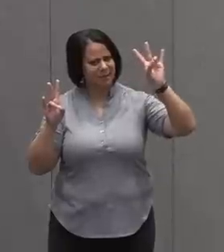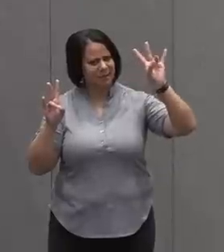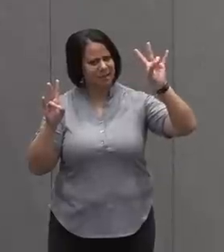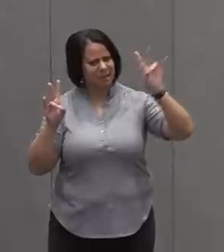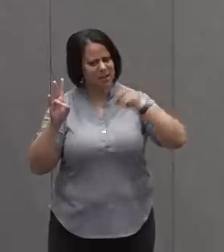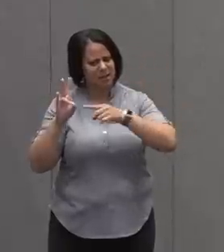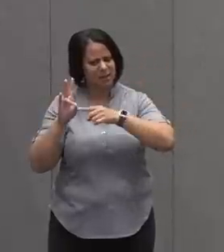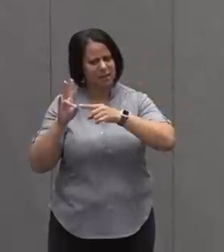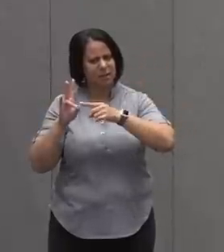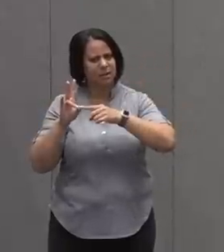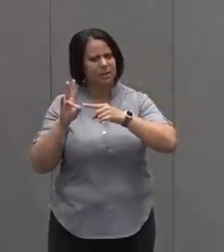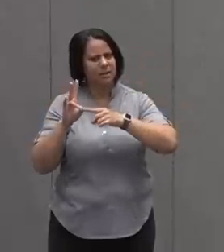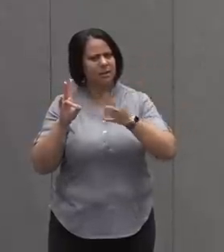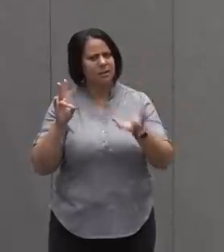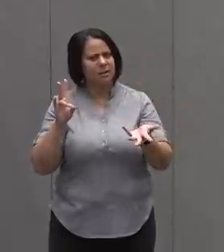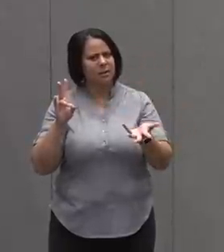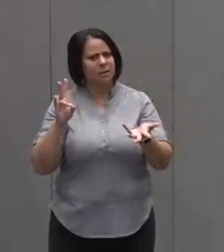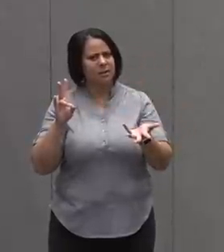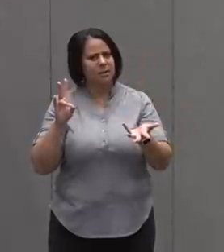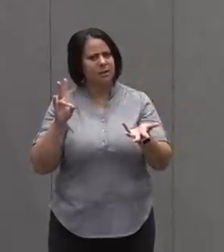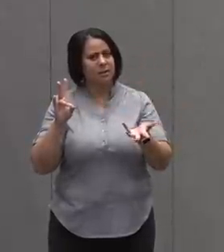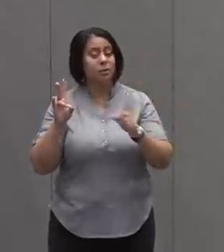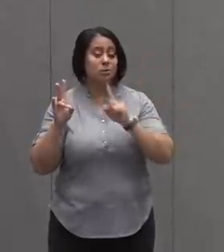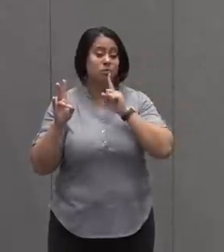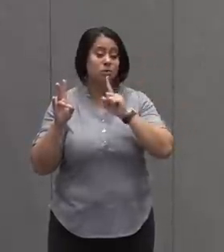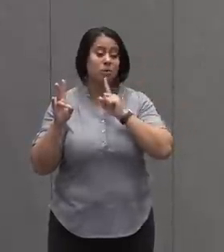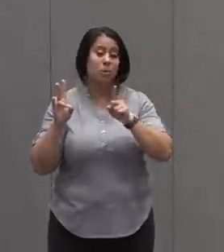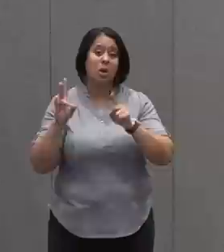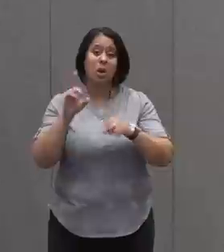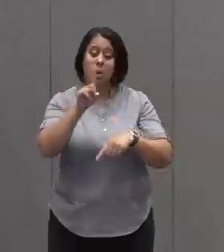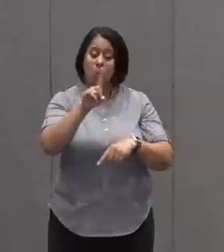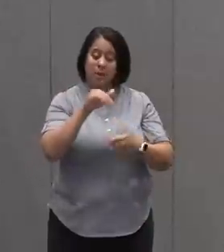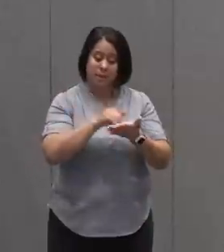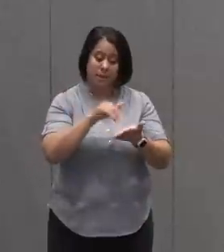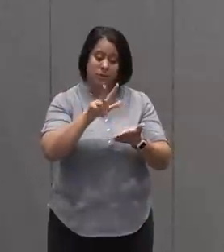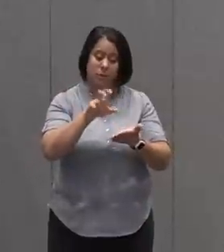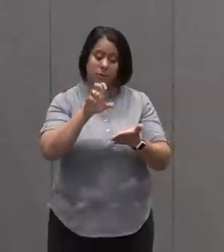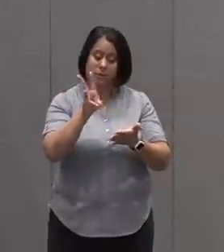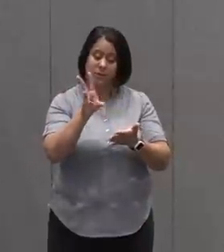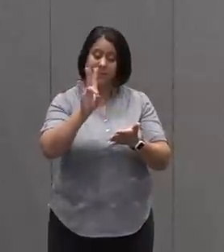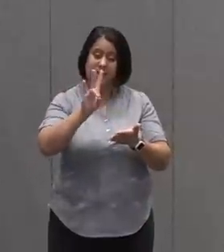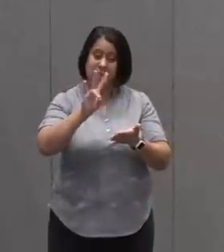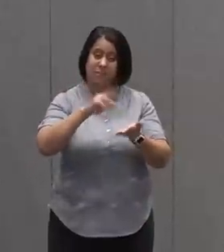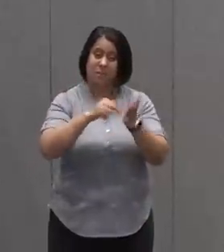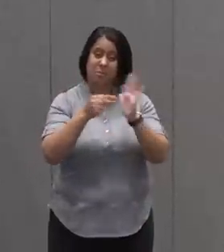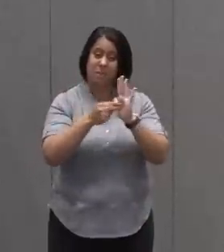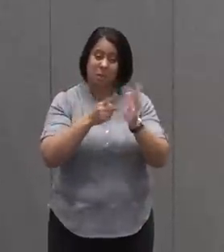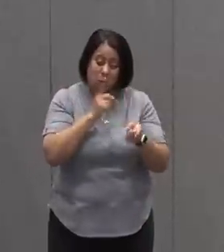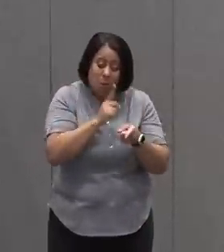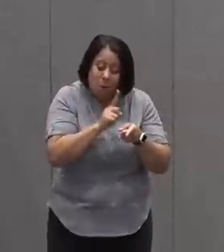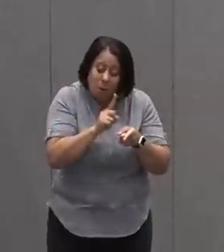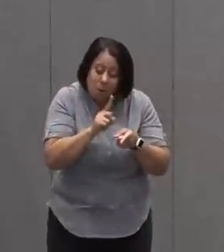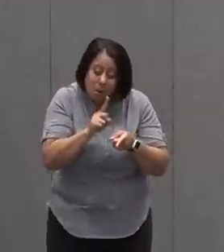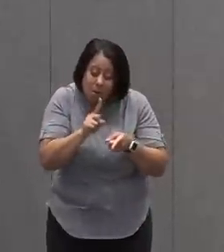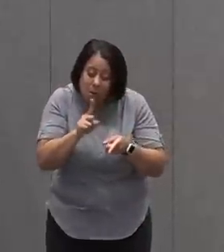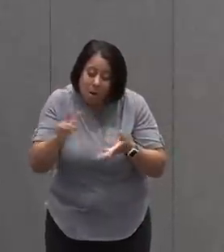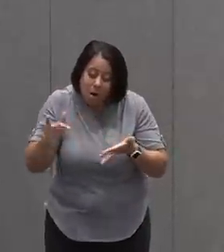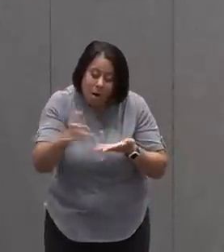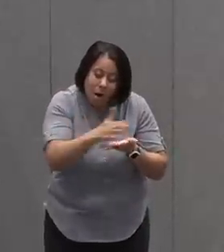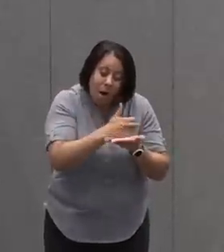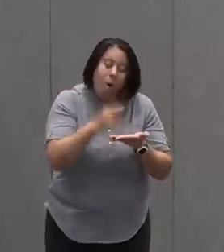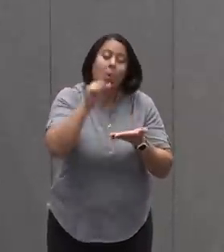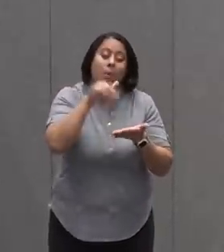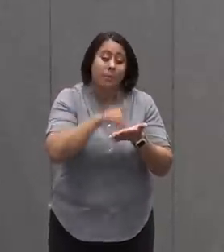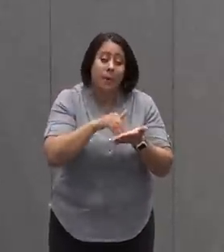1,367 of? Ones, truthfully, yeah. But the digit that we're going to represent that the one is in is going to be